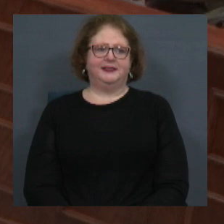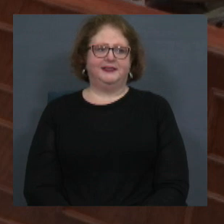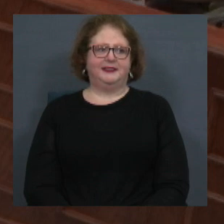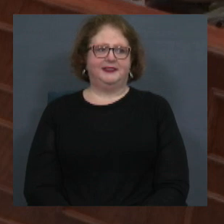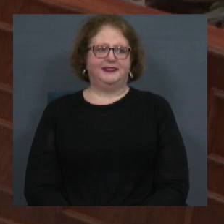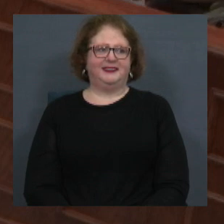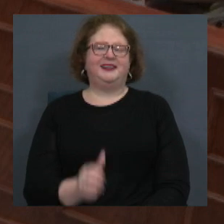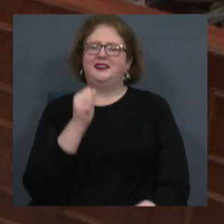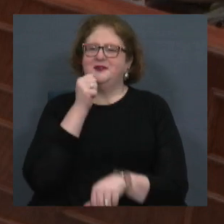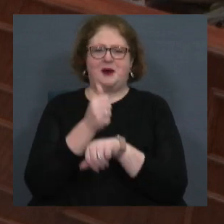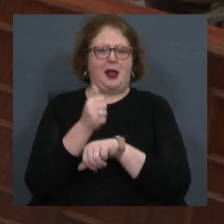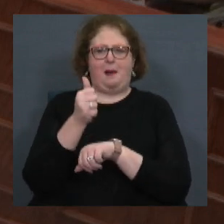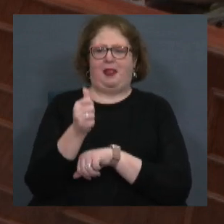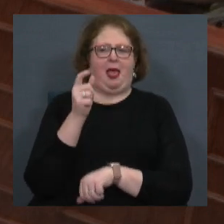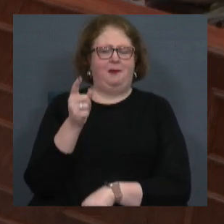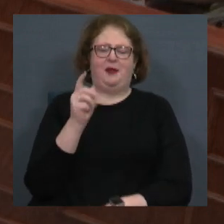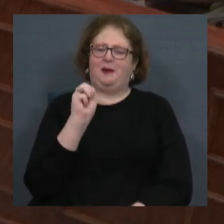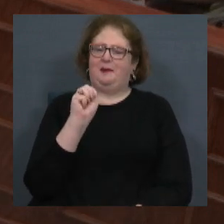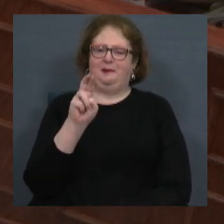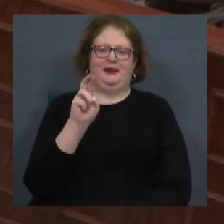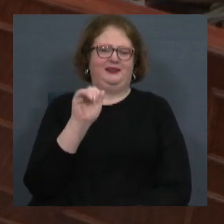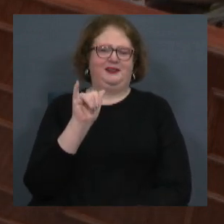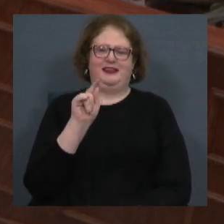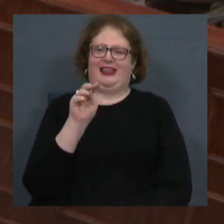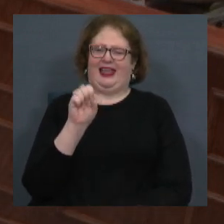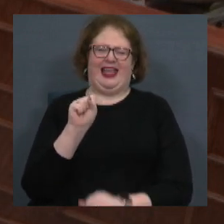We won't blame that on you, Mr. Yates.